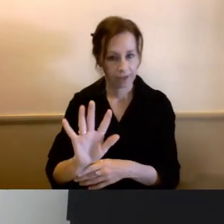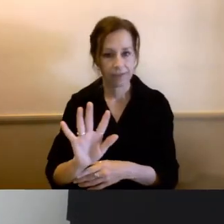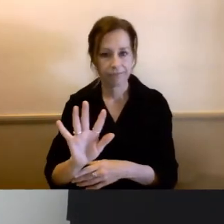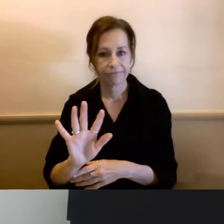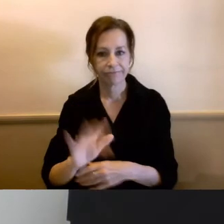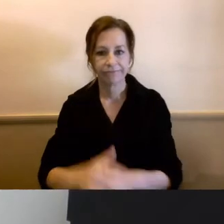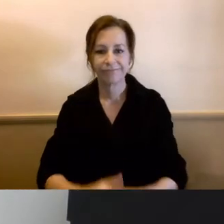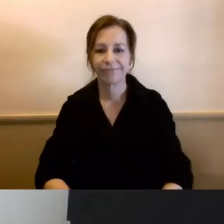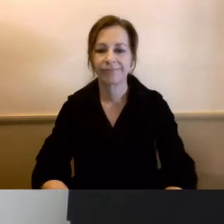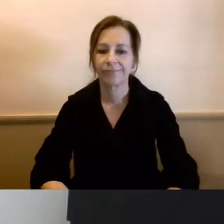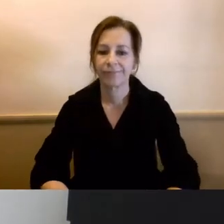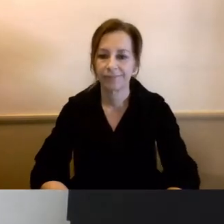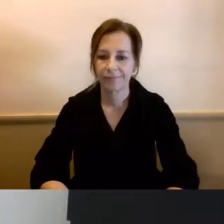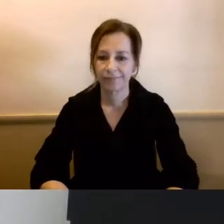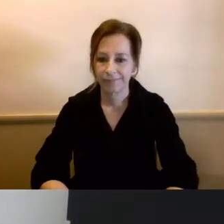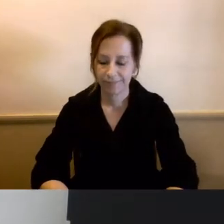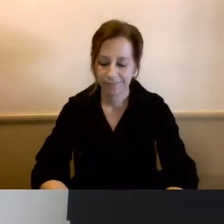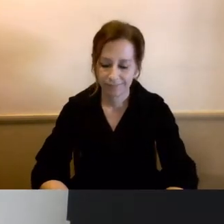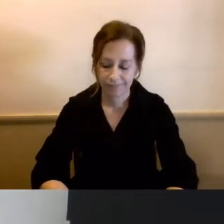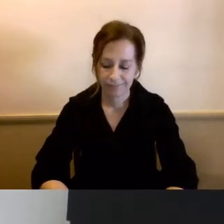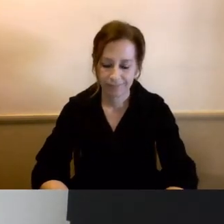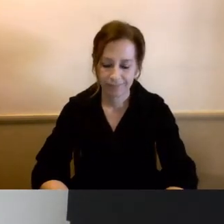is 5.